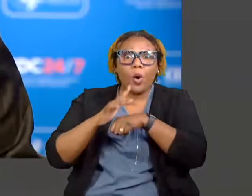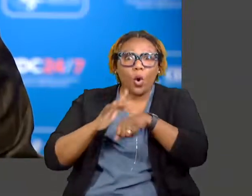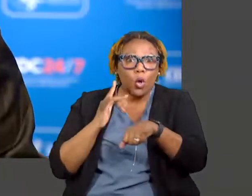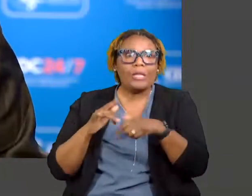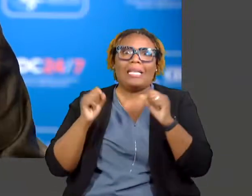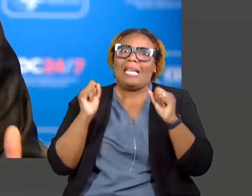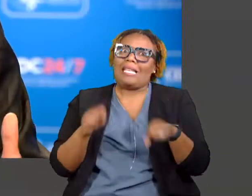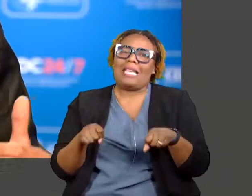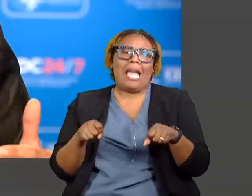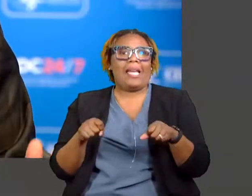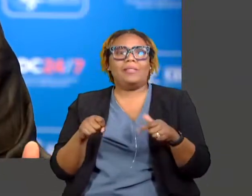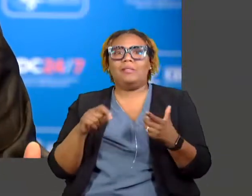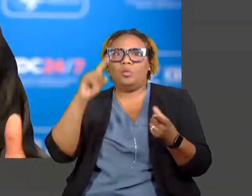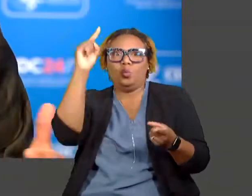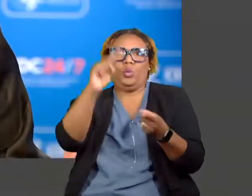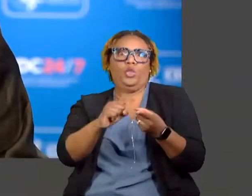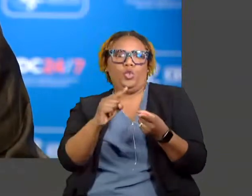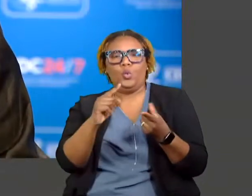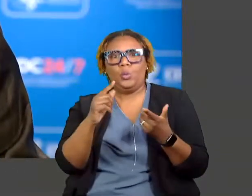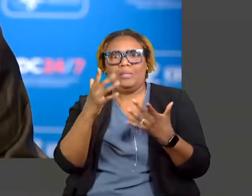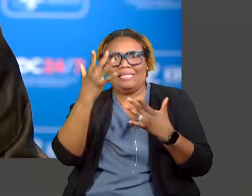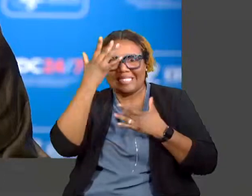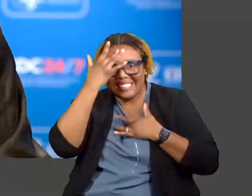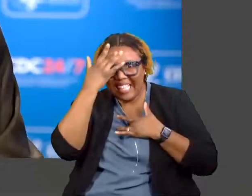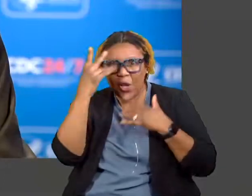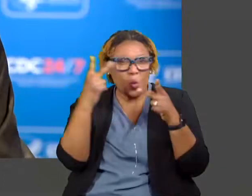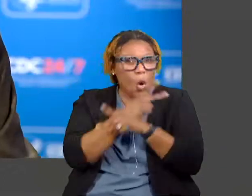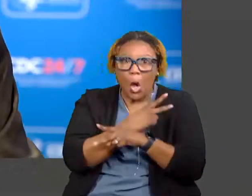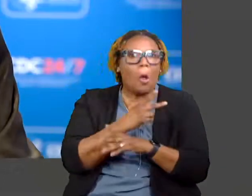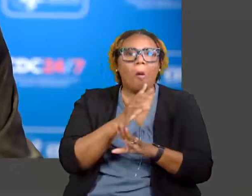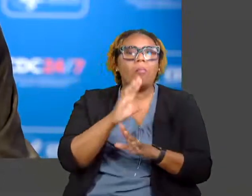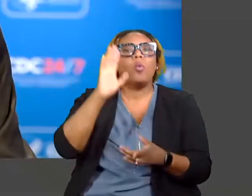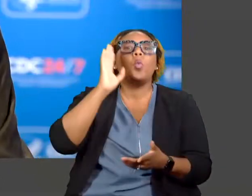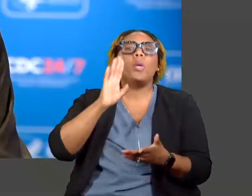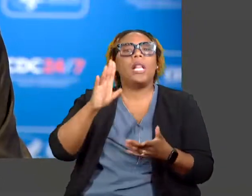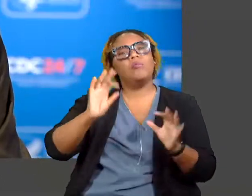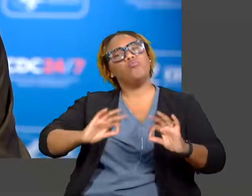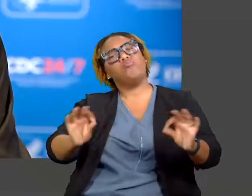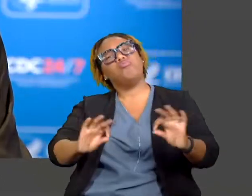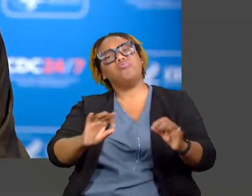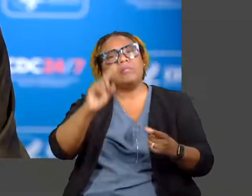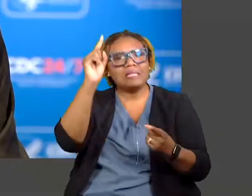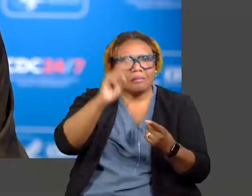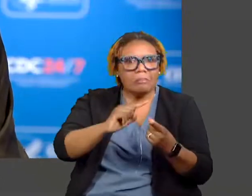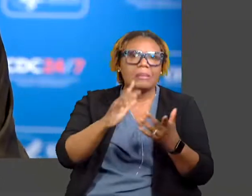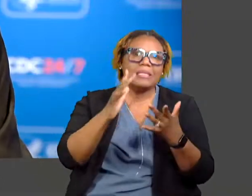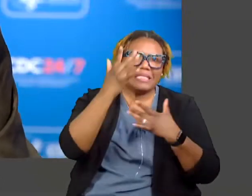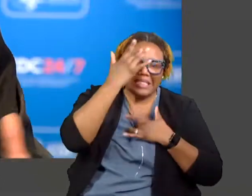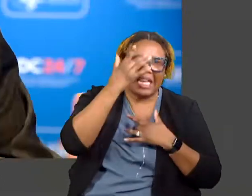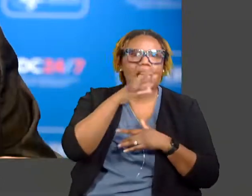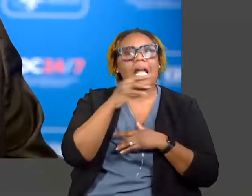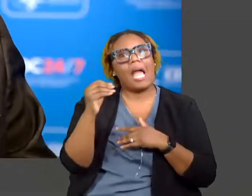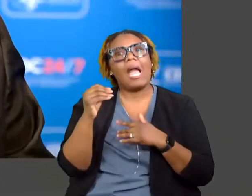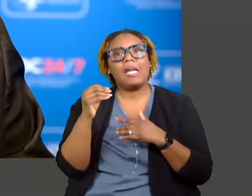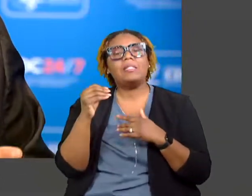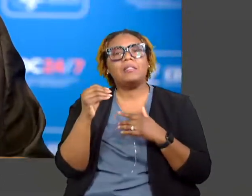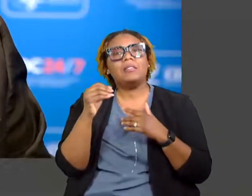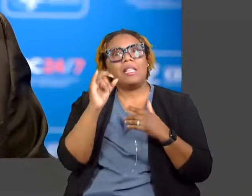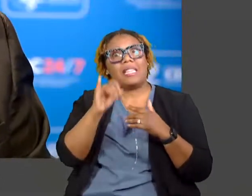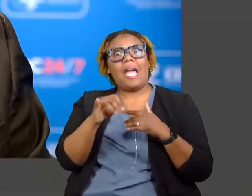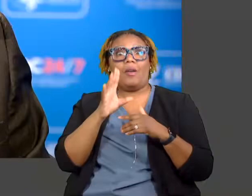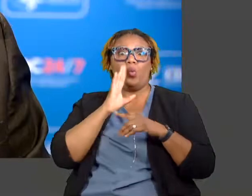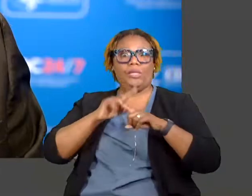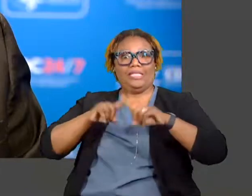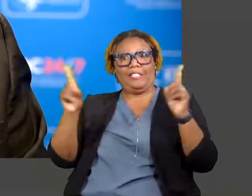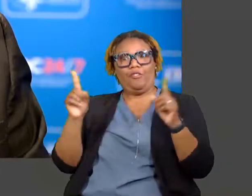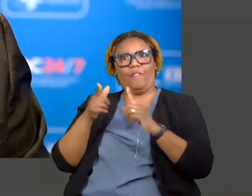of illness. And this is just one of many ways in which where we are with influenza and bird flu differs from what many